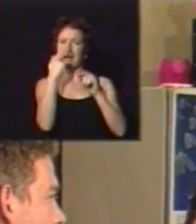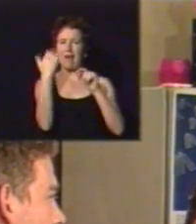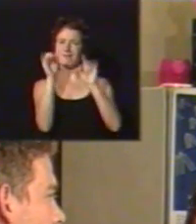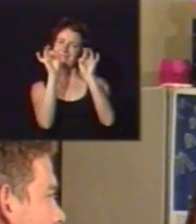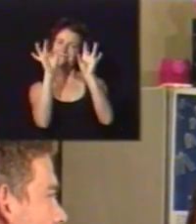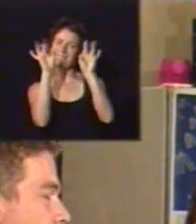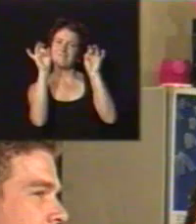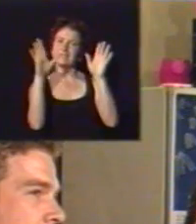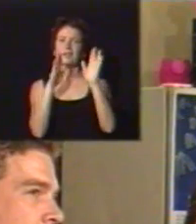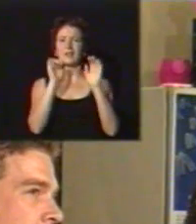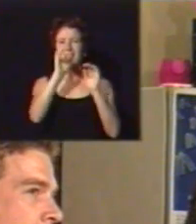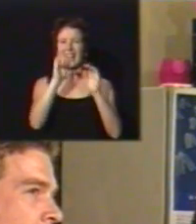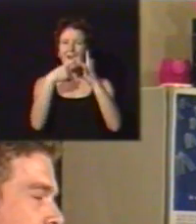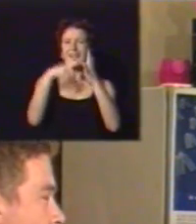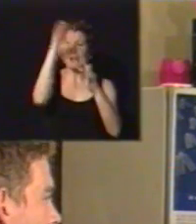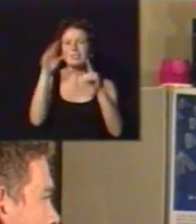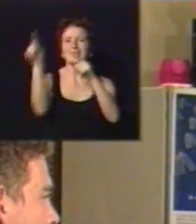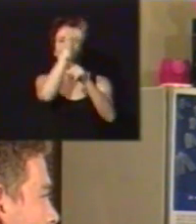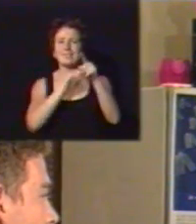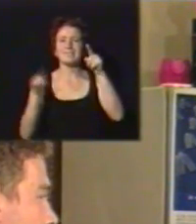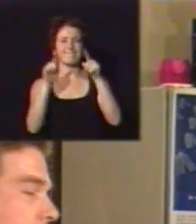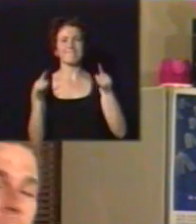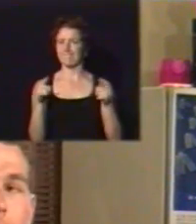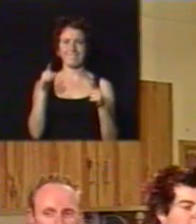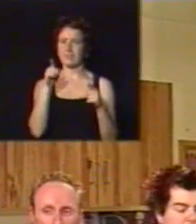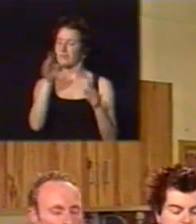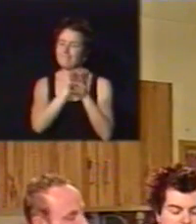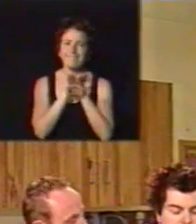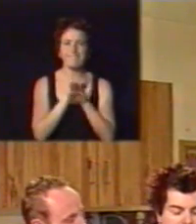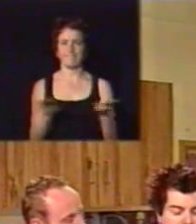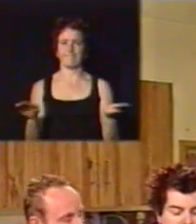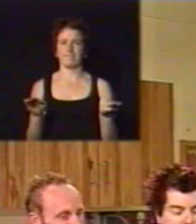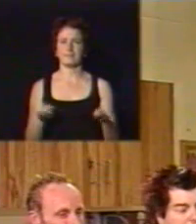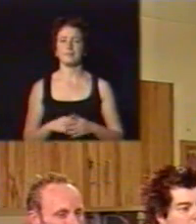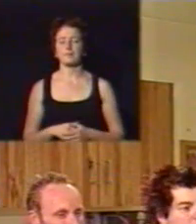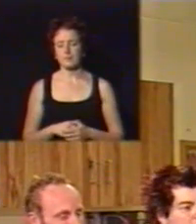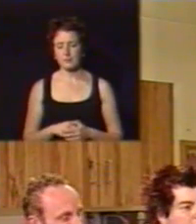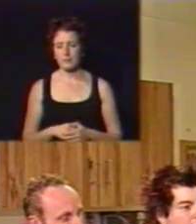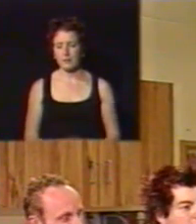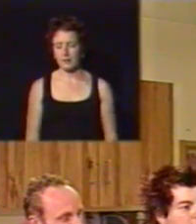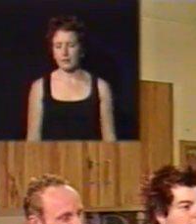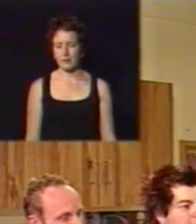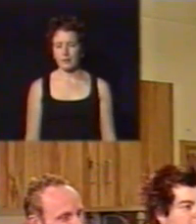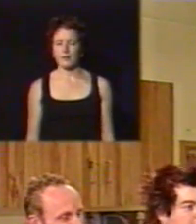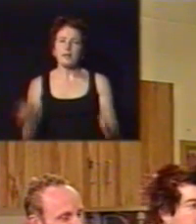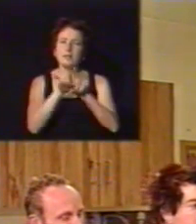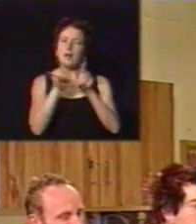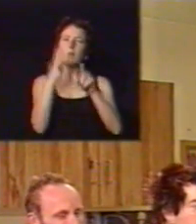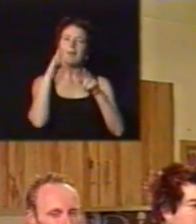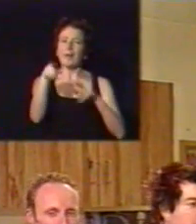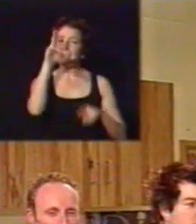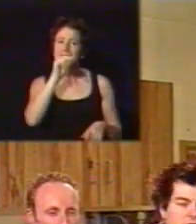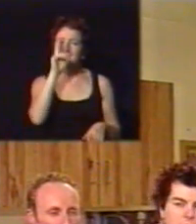illegal. Mm. Would it be a lot for? What about us? Would it be a lot for someone to deal with, though, having to make that choice, like, you know, when they're a